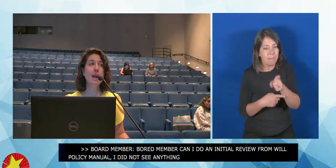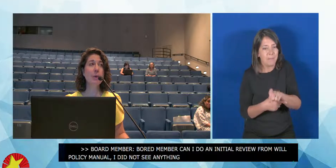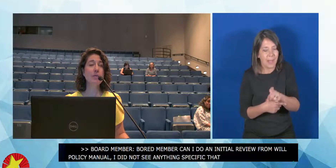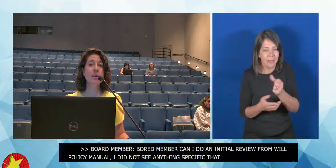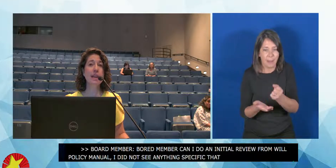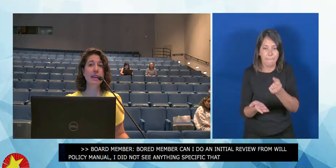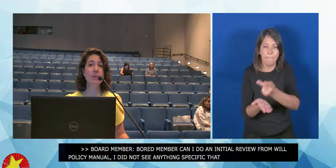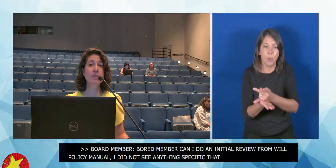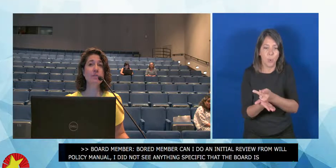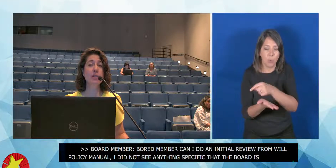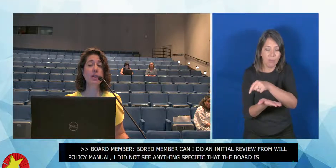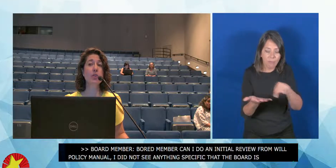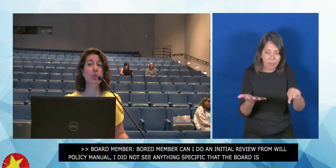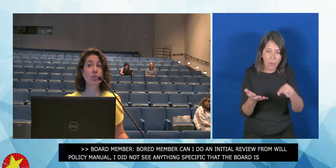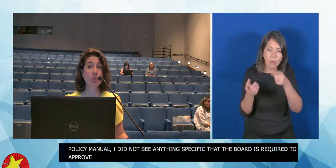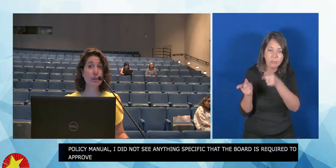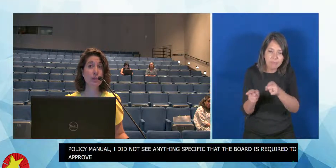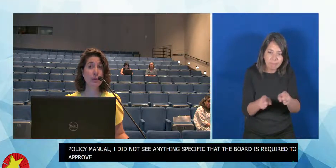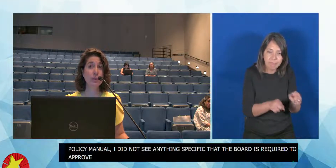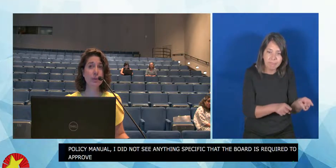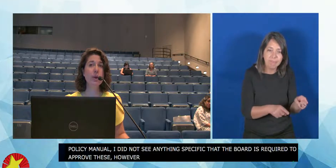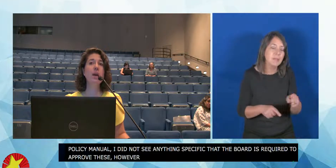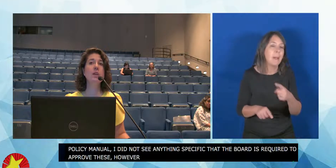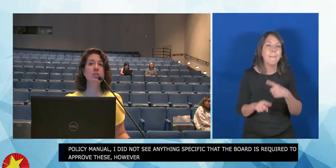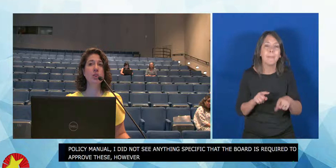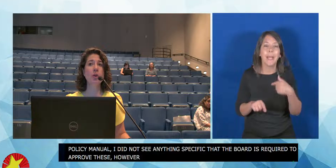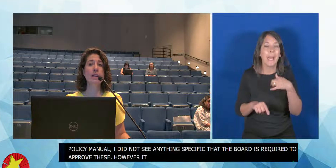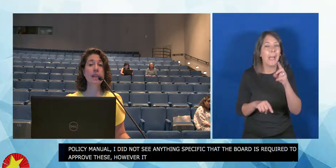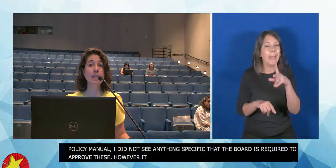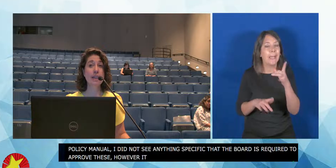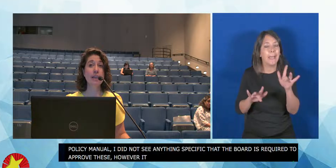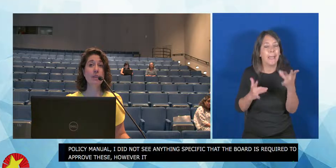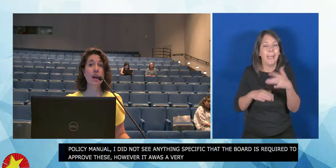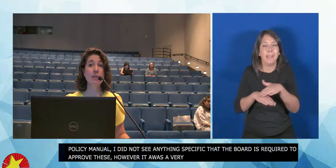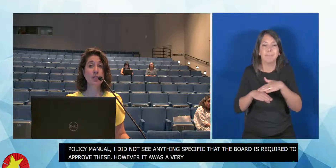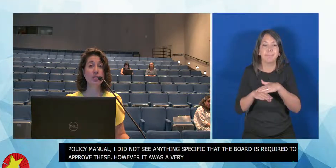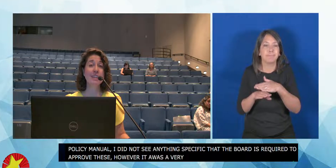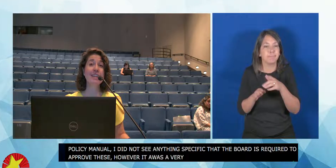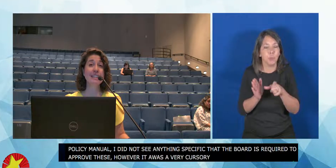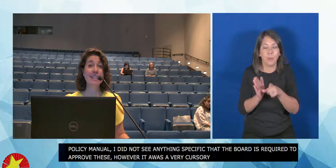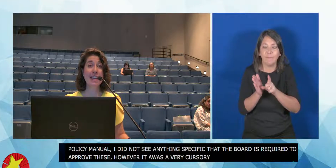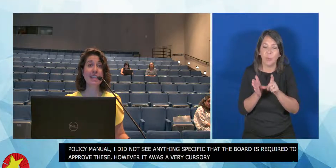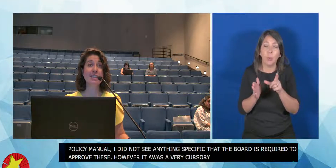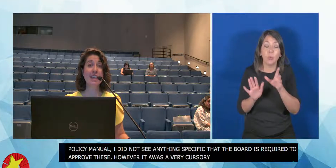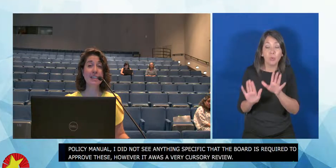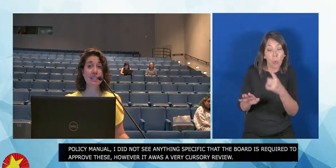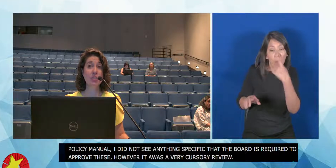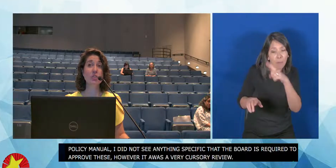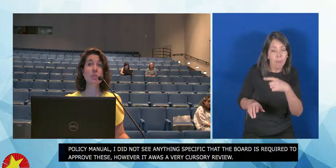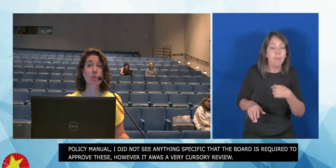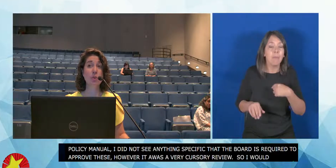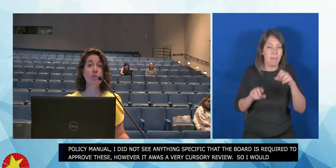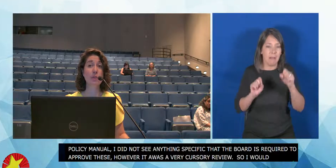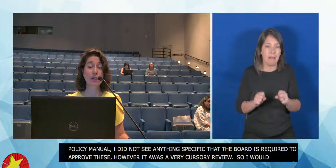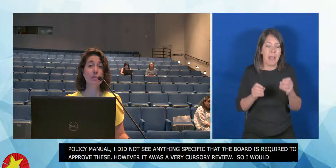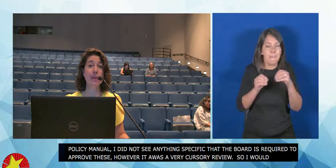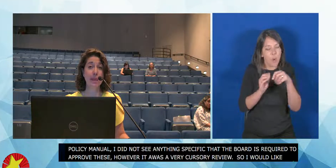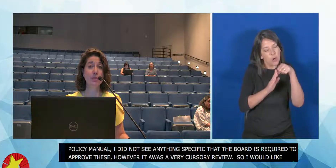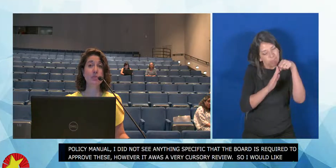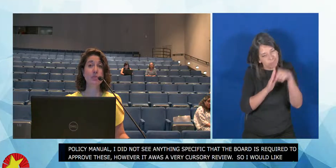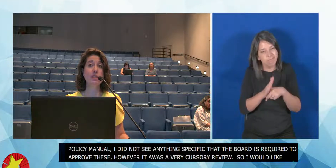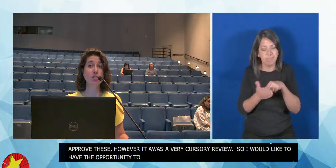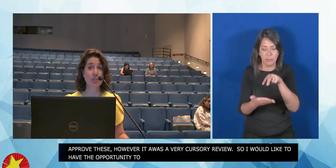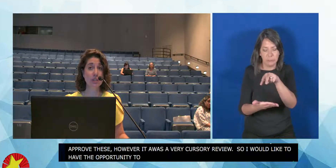these. However, again, it was a very cursory review, so I'd like to have the opportunity to take a day to just pour over it and